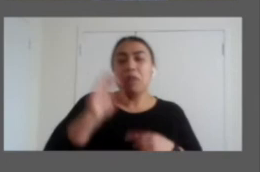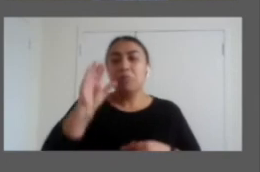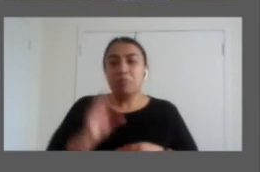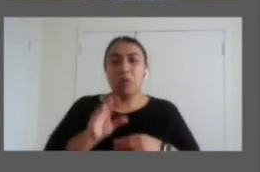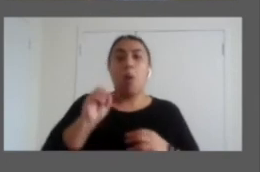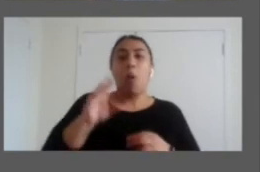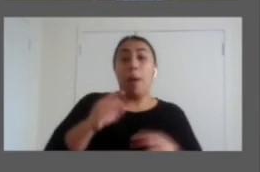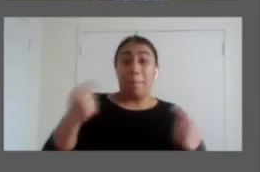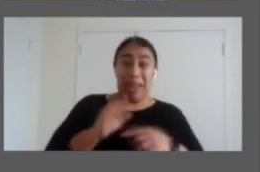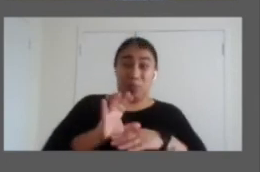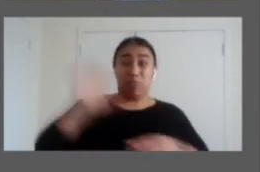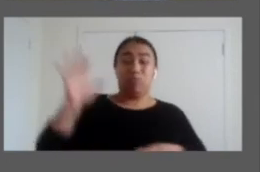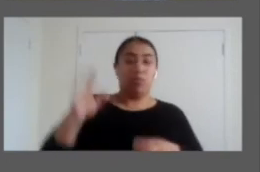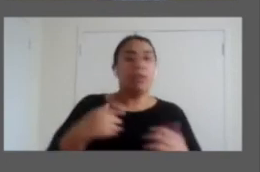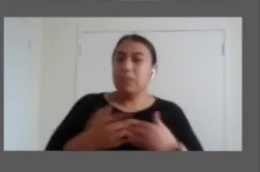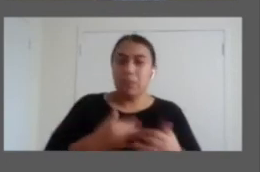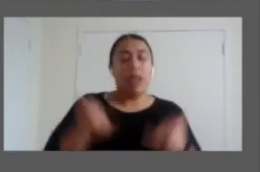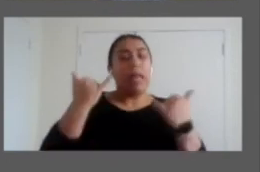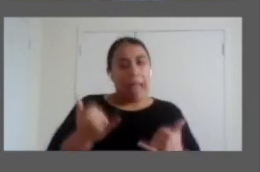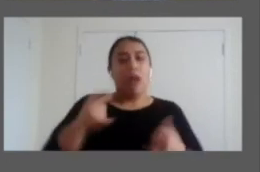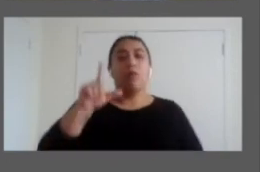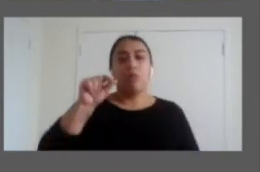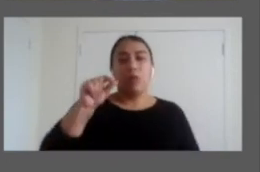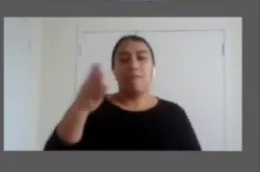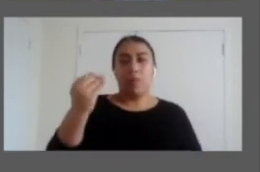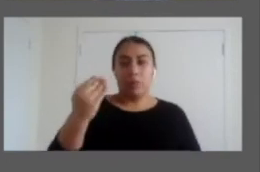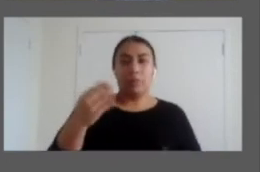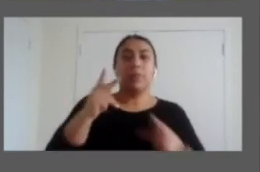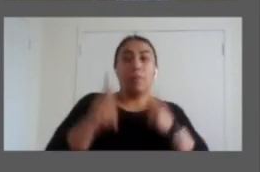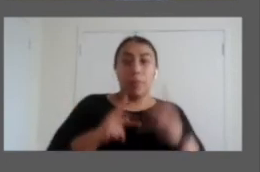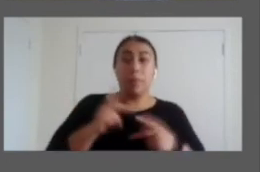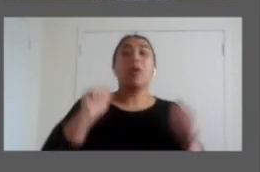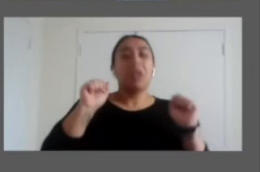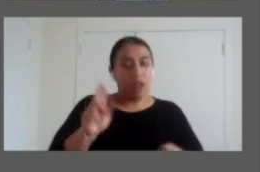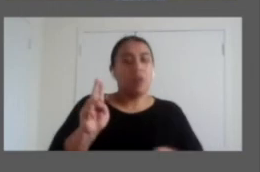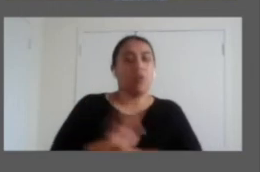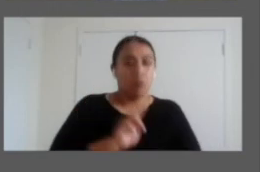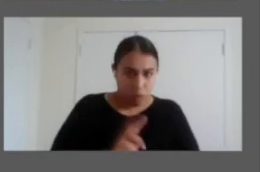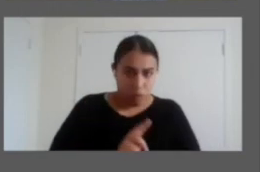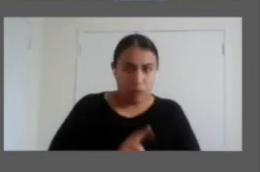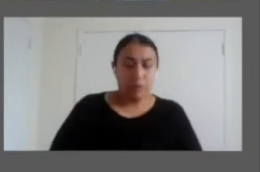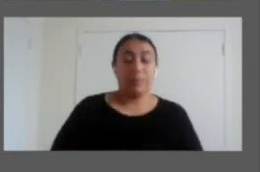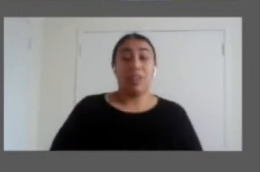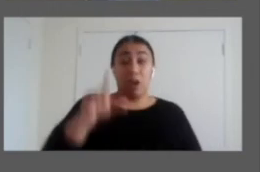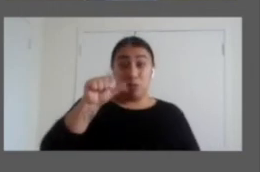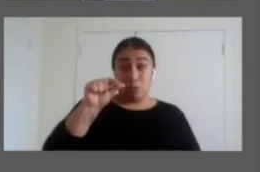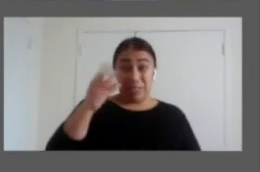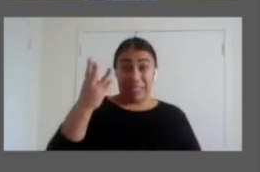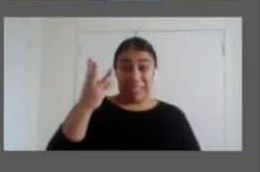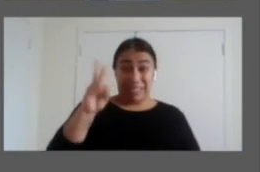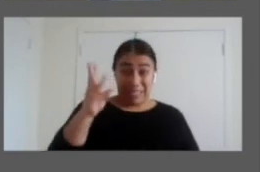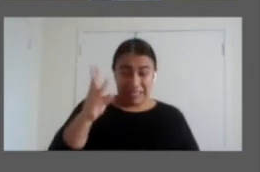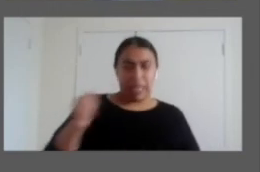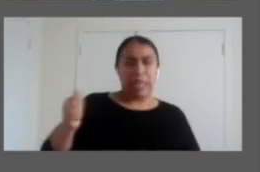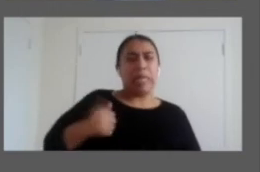official regulations and provided more access for patients, including more cannabis products than just dried flower. An